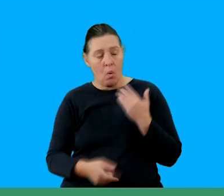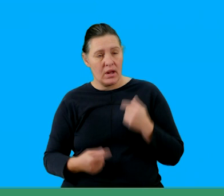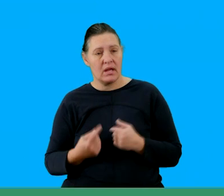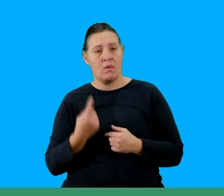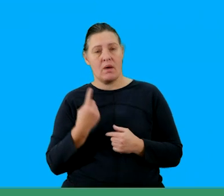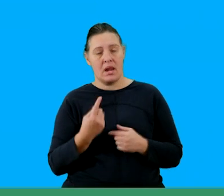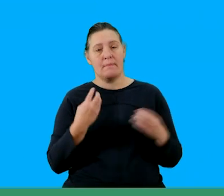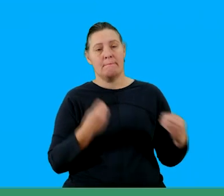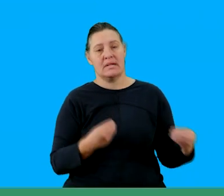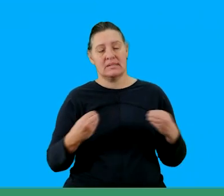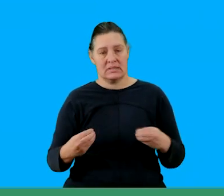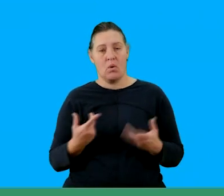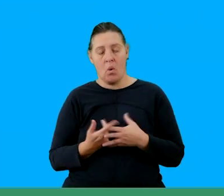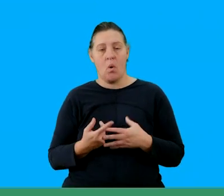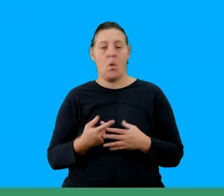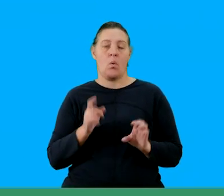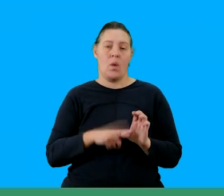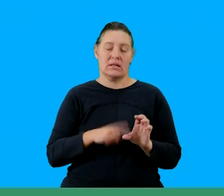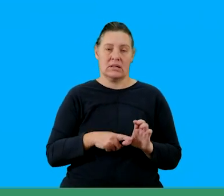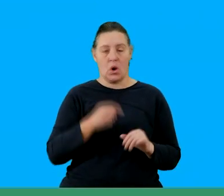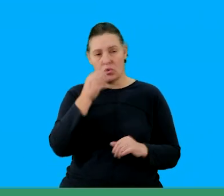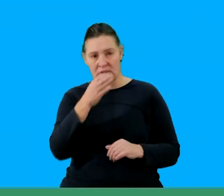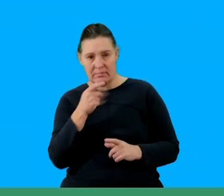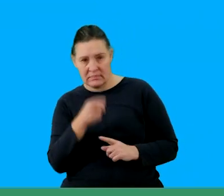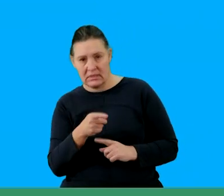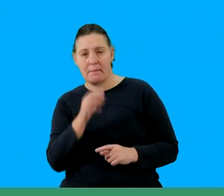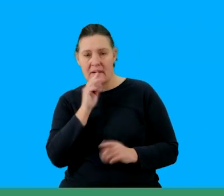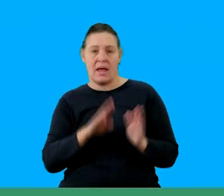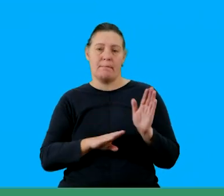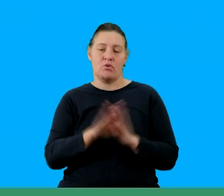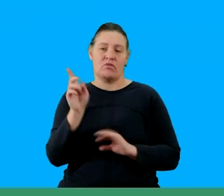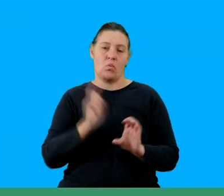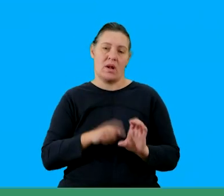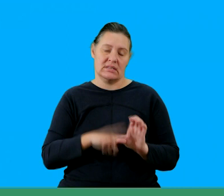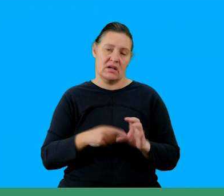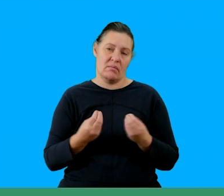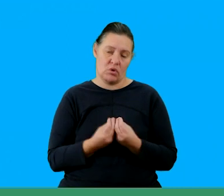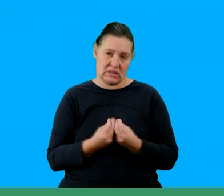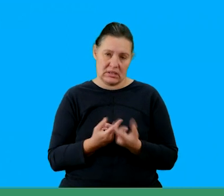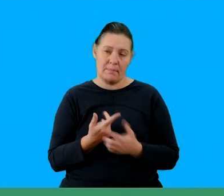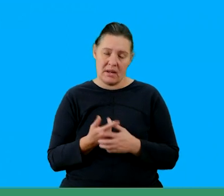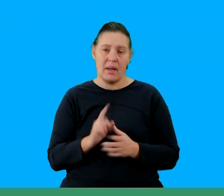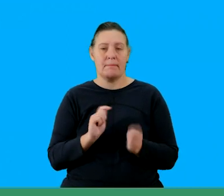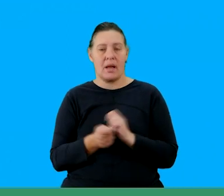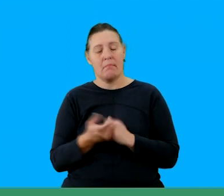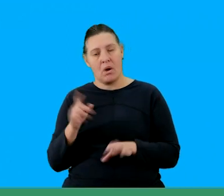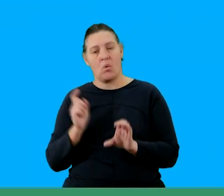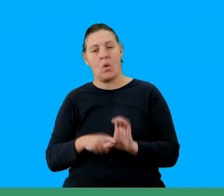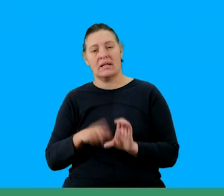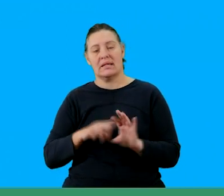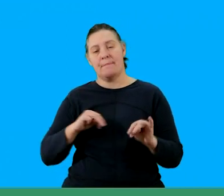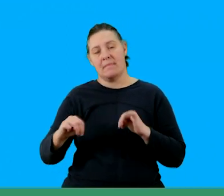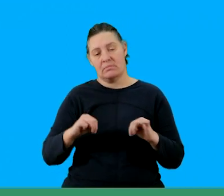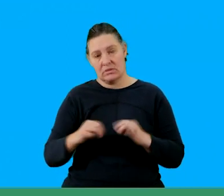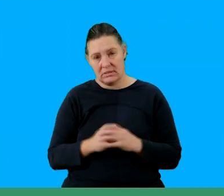there's only one business or quality concepts that talk about improving the quality of a product, which becomes